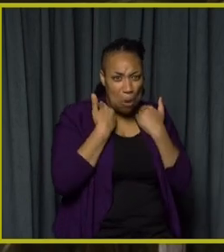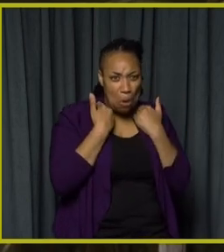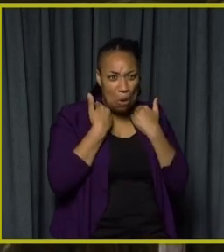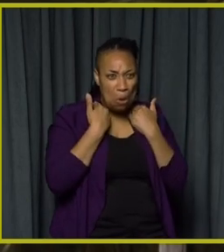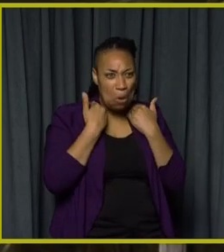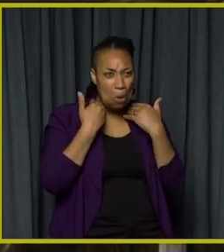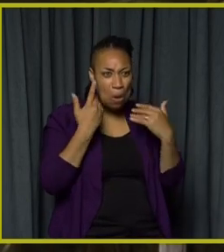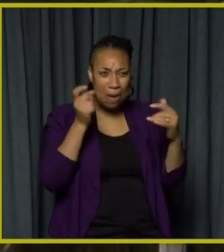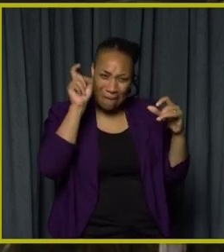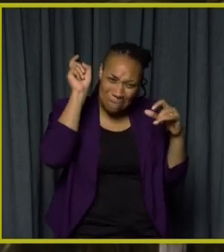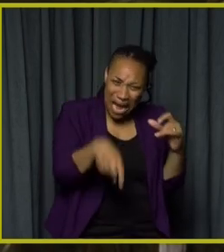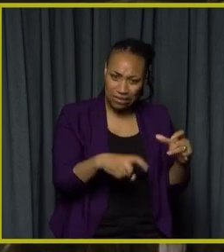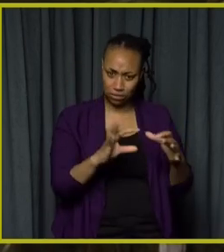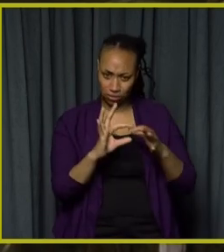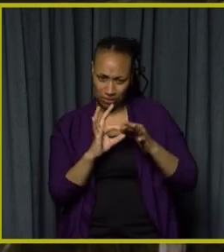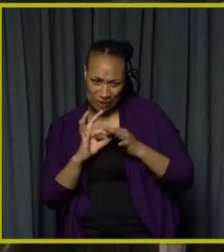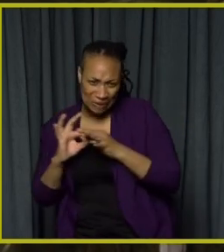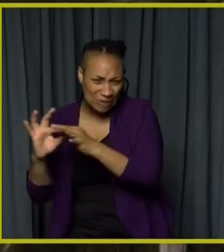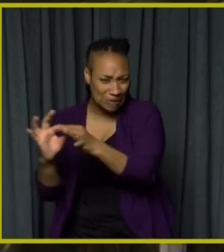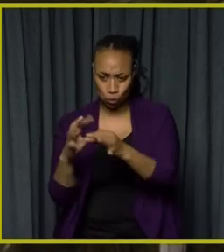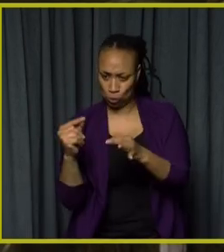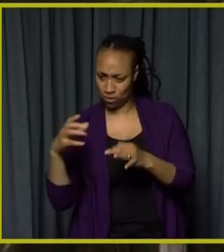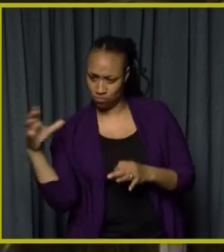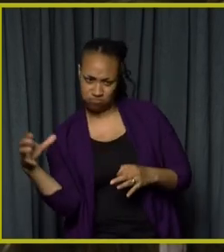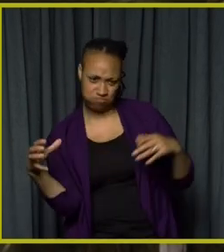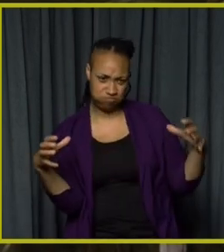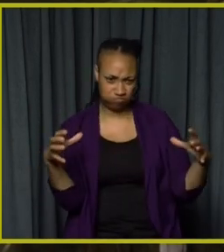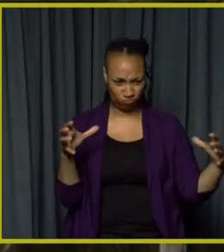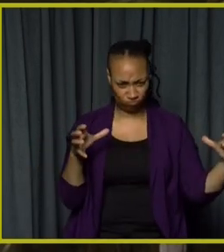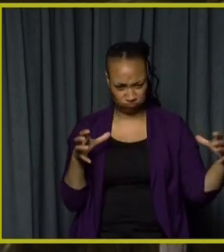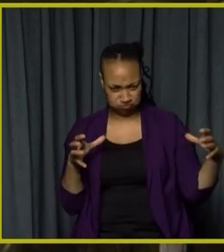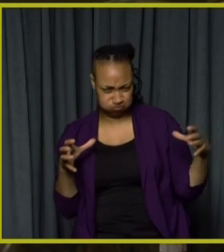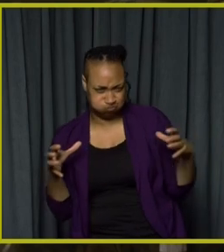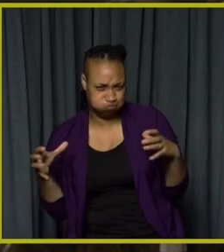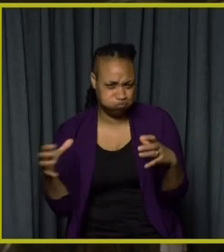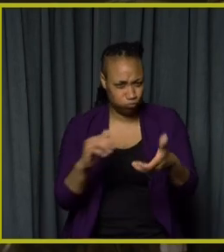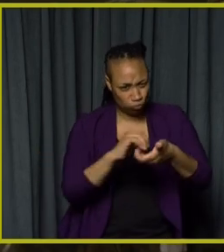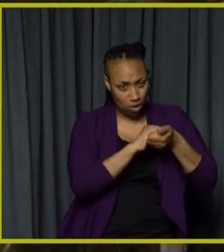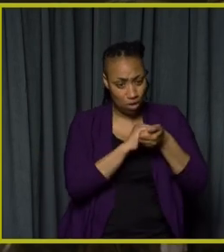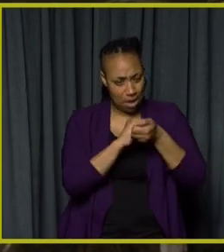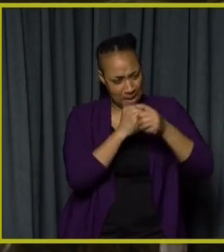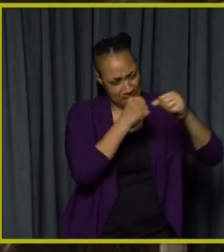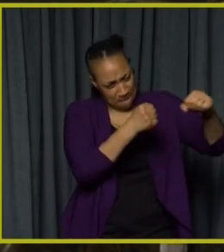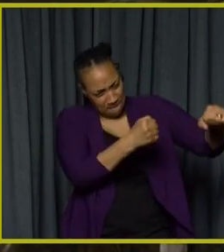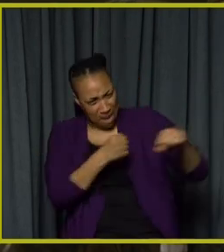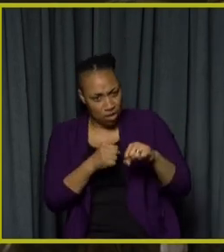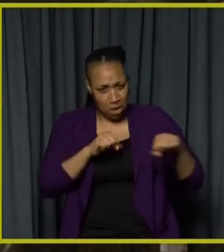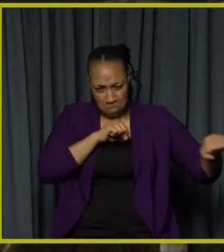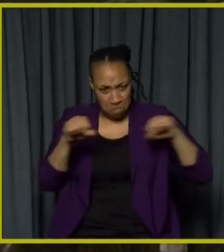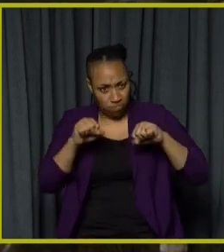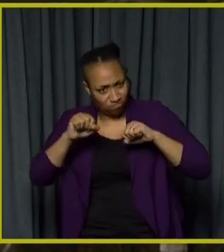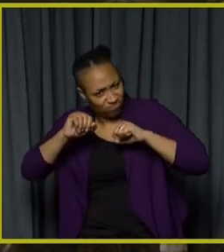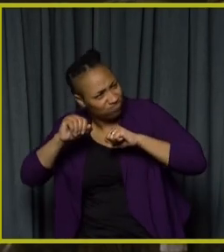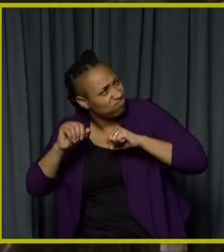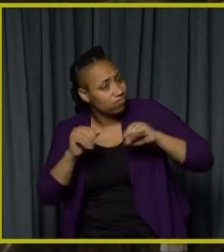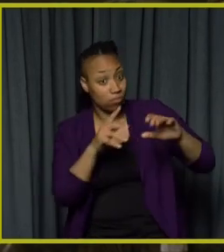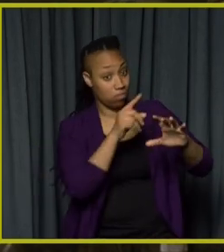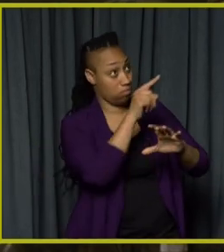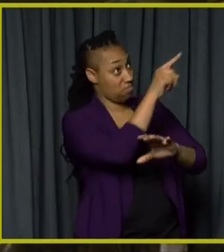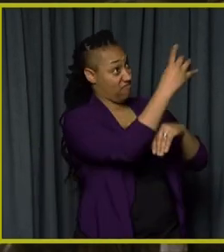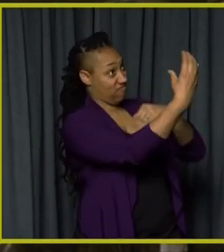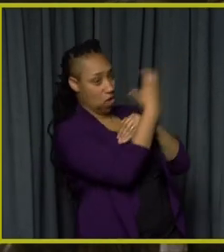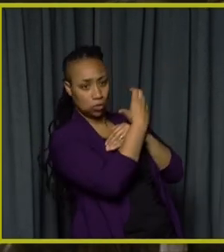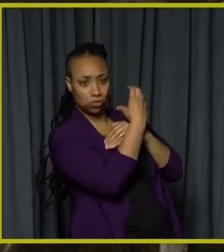mobilize, come together, because then we are stronger than the forces against us.